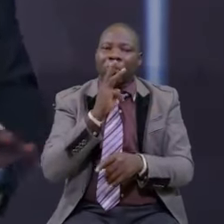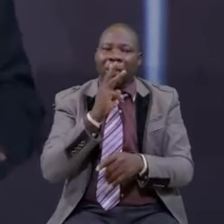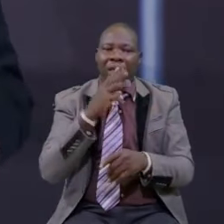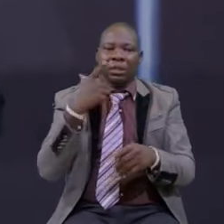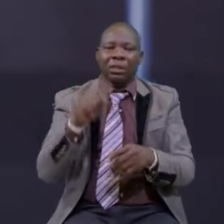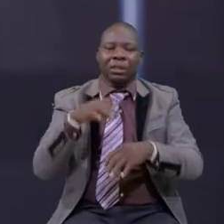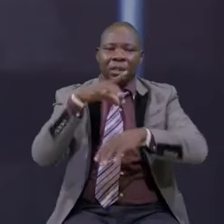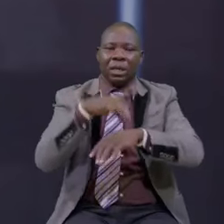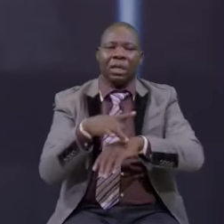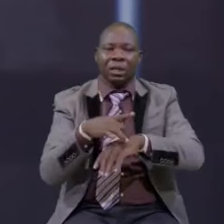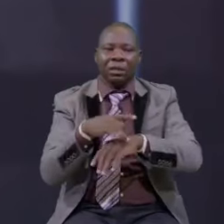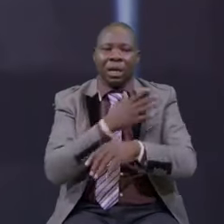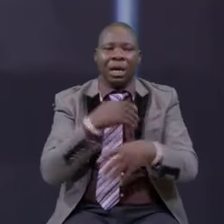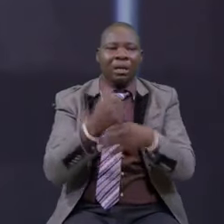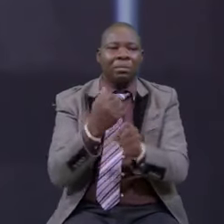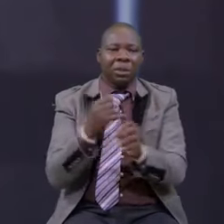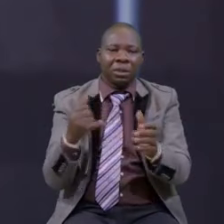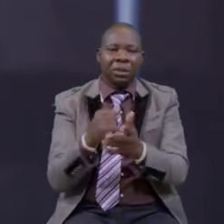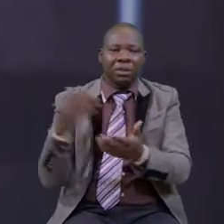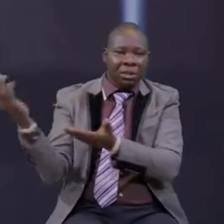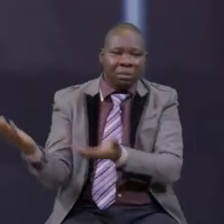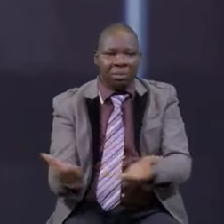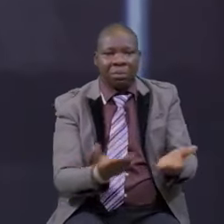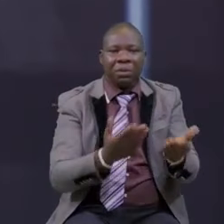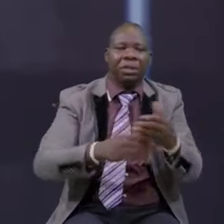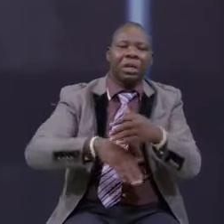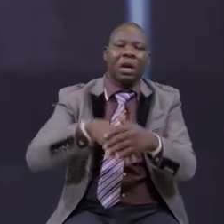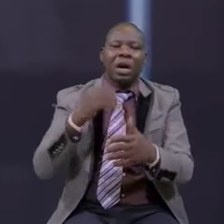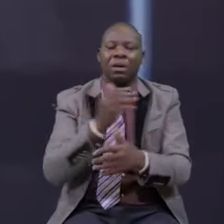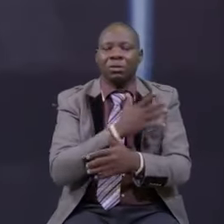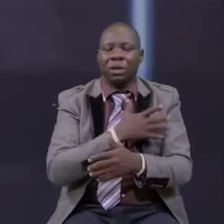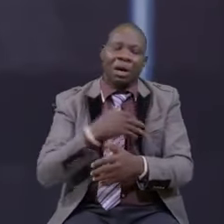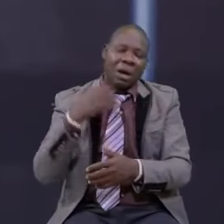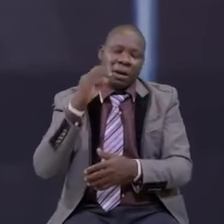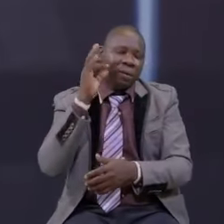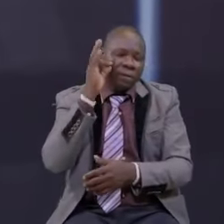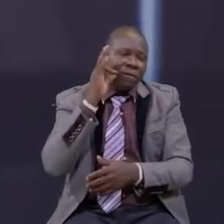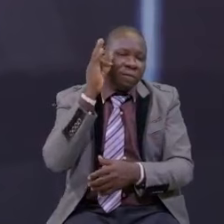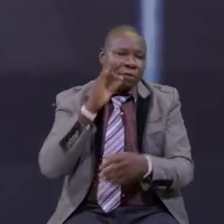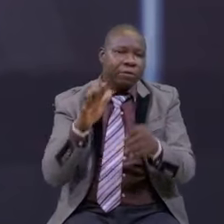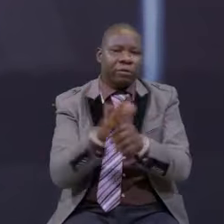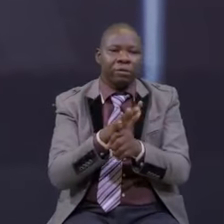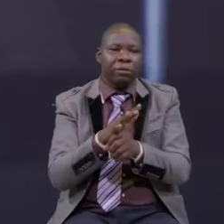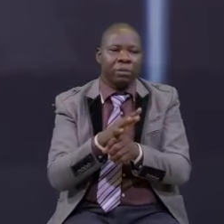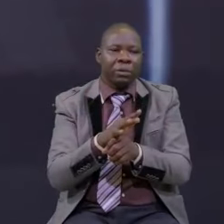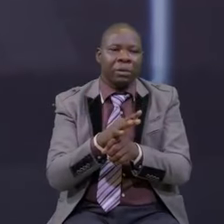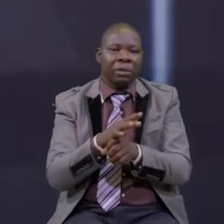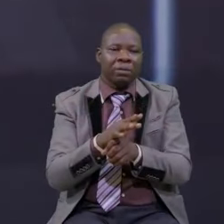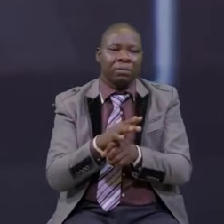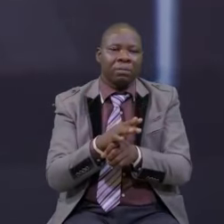the earth and maketh it to bring forth. It says,